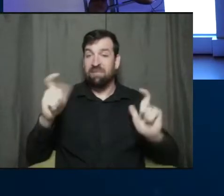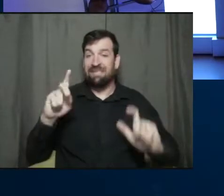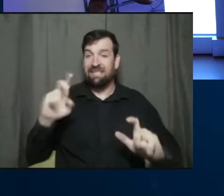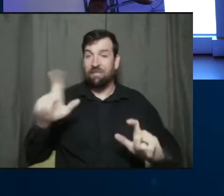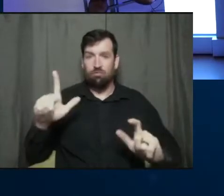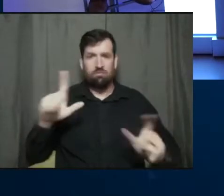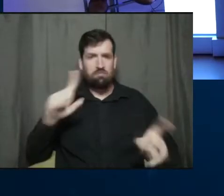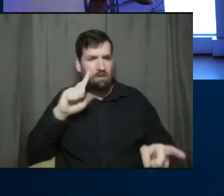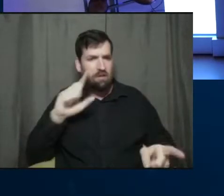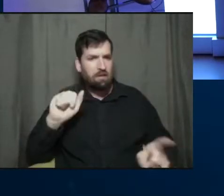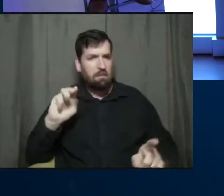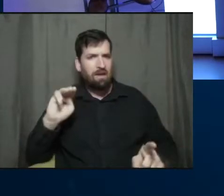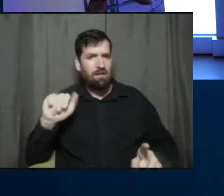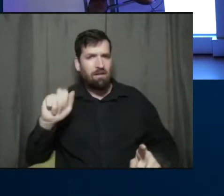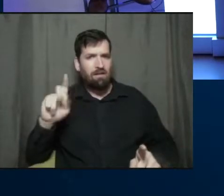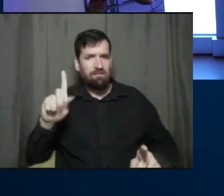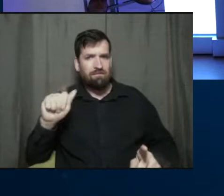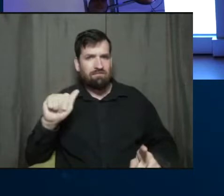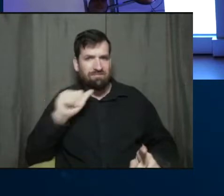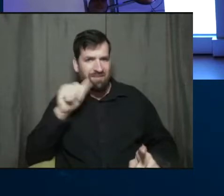so much?